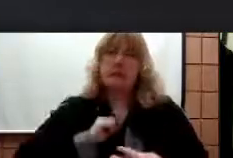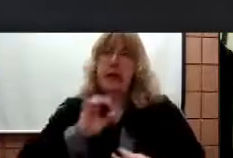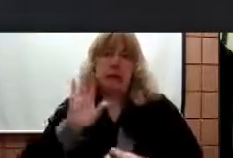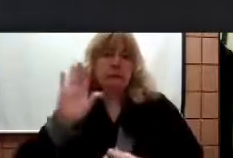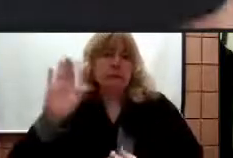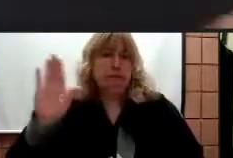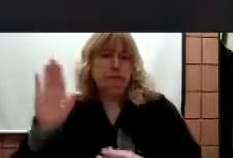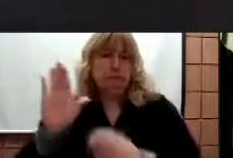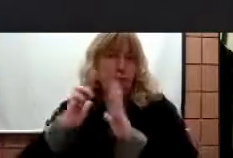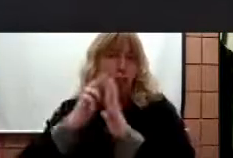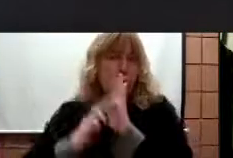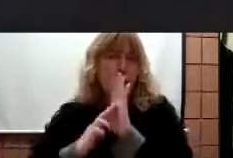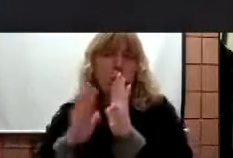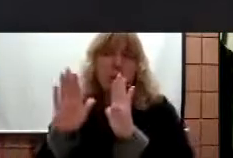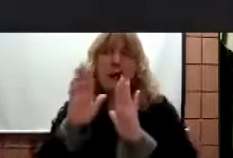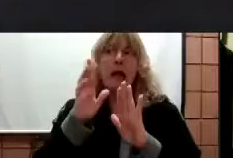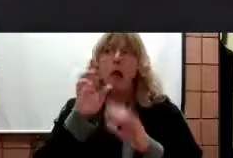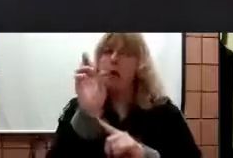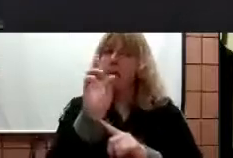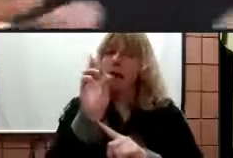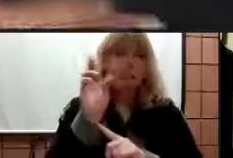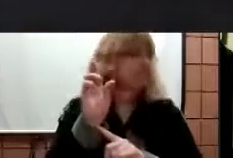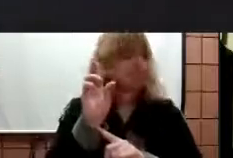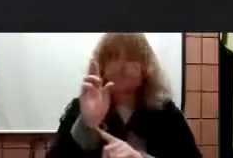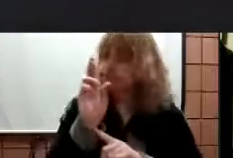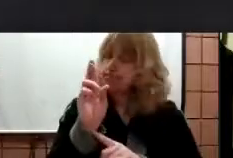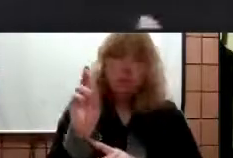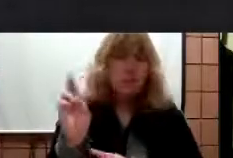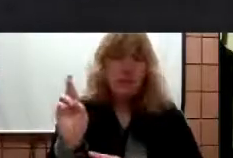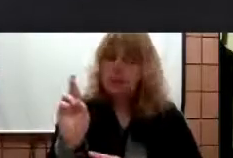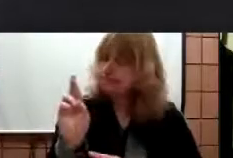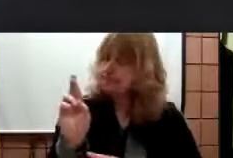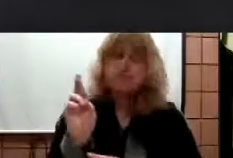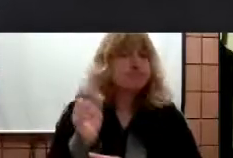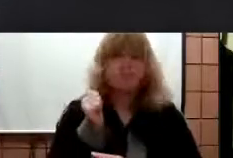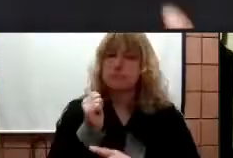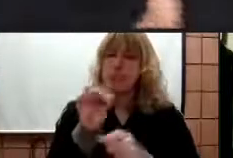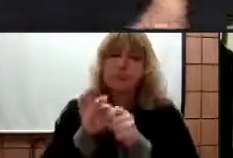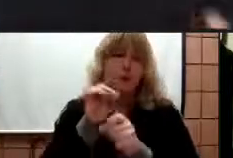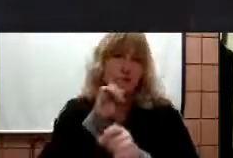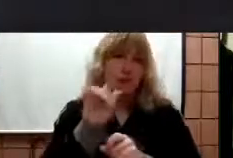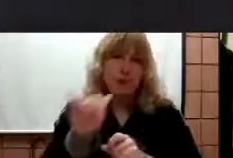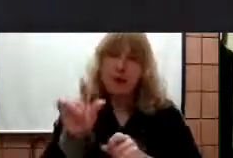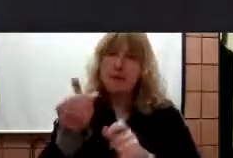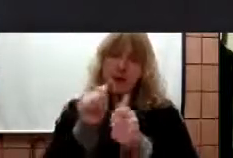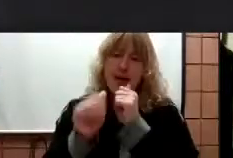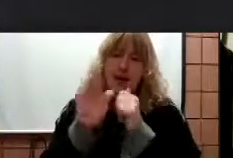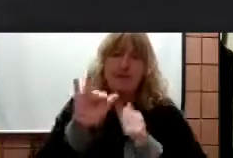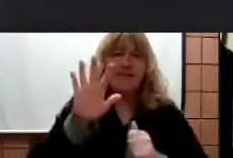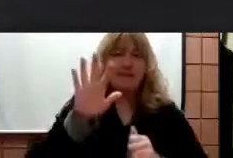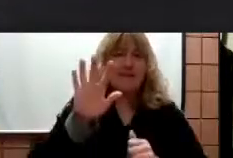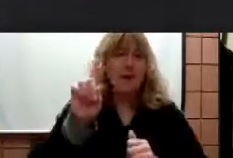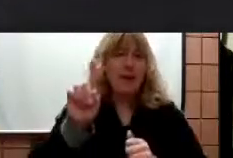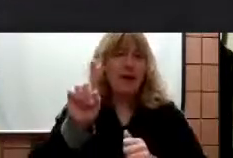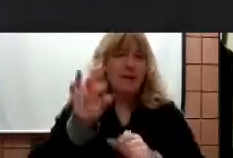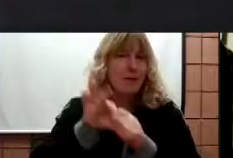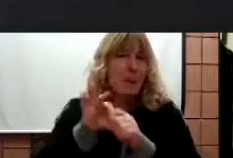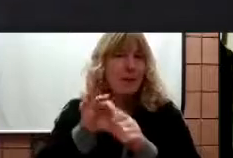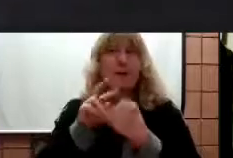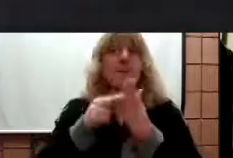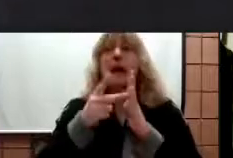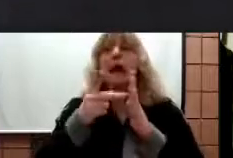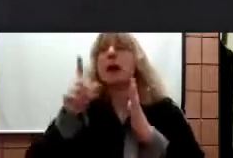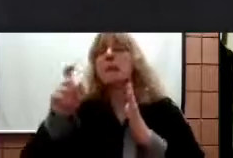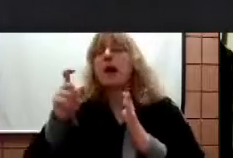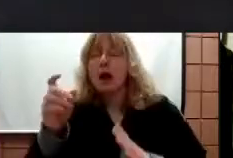can't get any Republicans to vote for the bill, it's going to have to pass by 51 votes, which means it goes through this thing called reconciliation in the Senate. It's a different